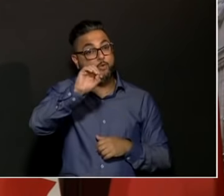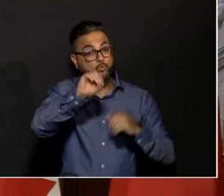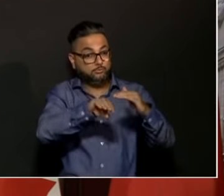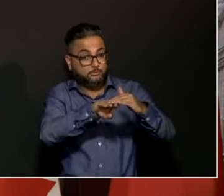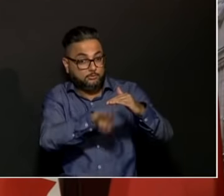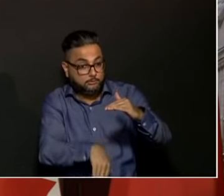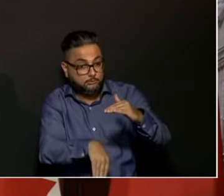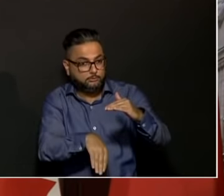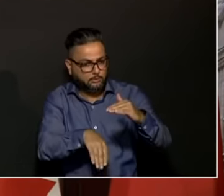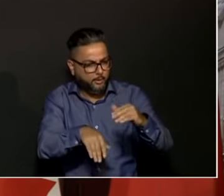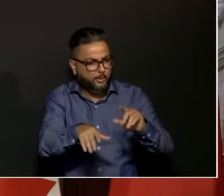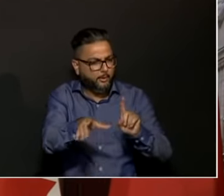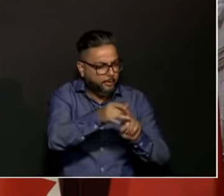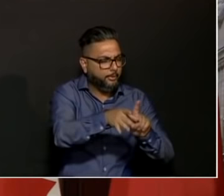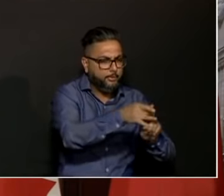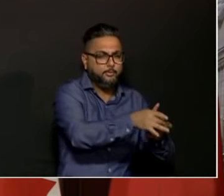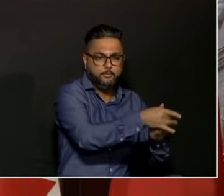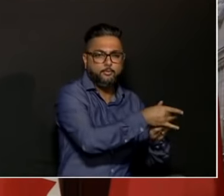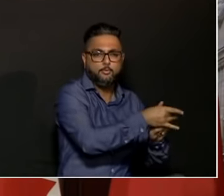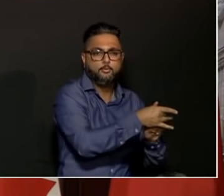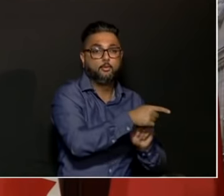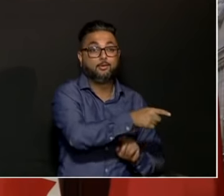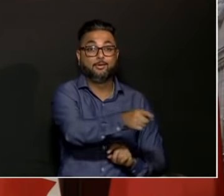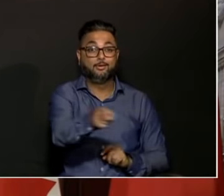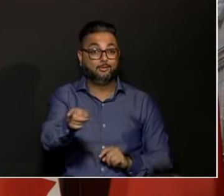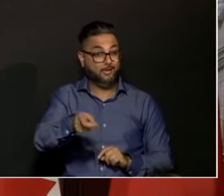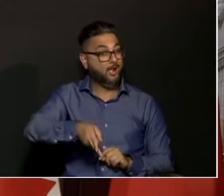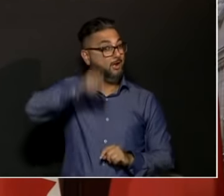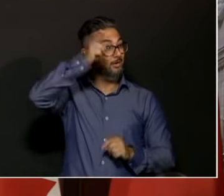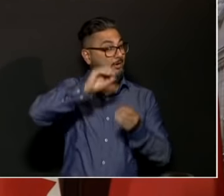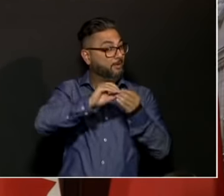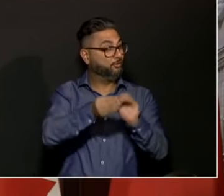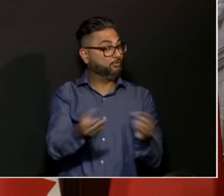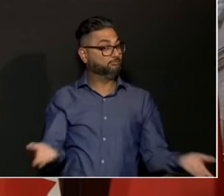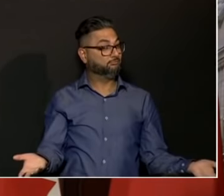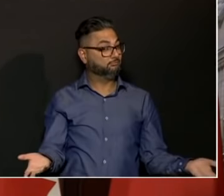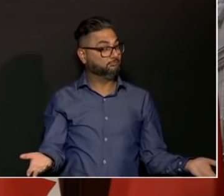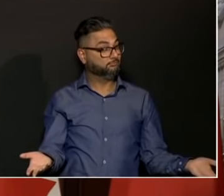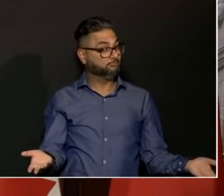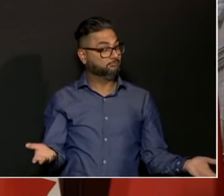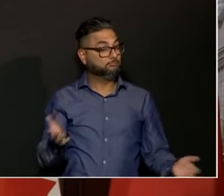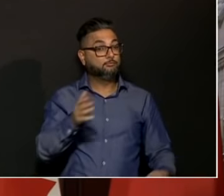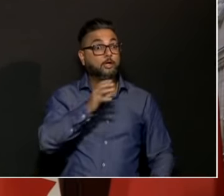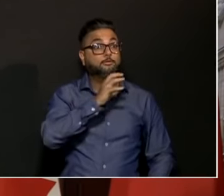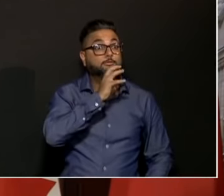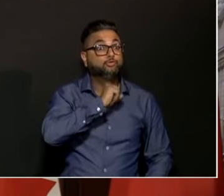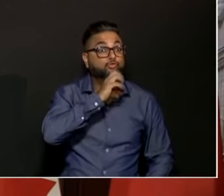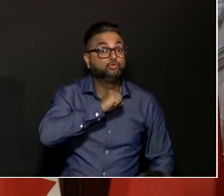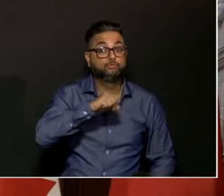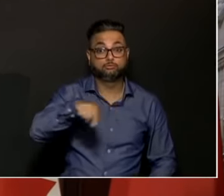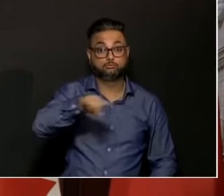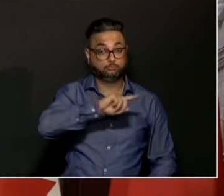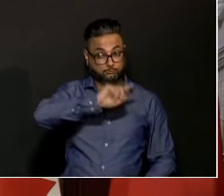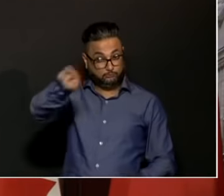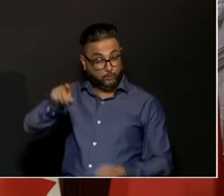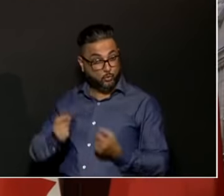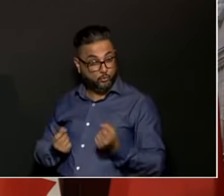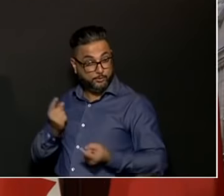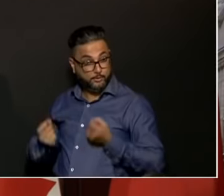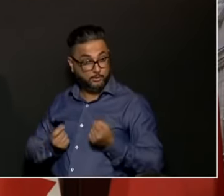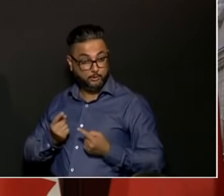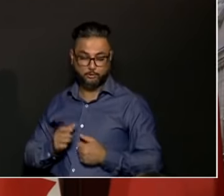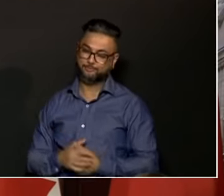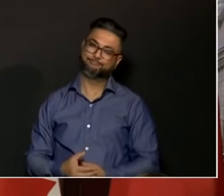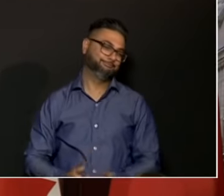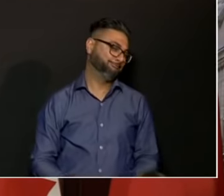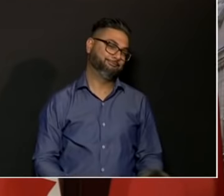then those are the highest numbers. And I can tell you, I don't see seniors going into nightclubs too often. It's usually that age